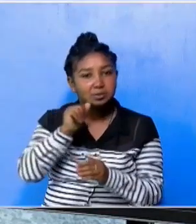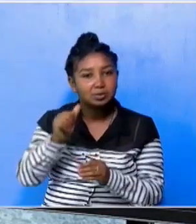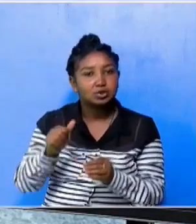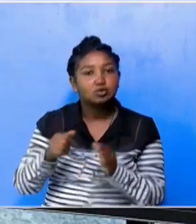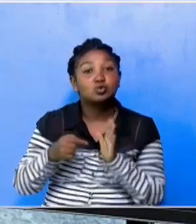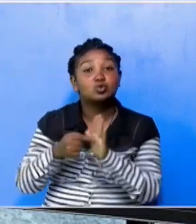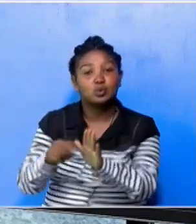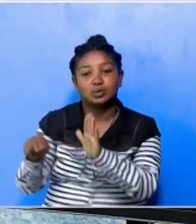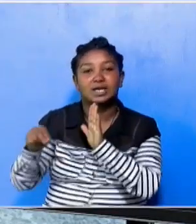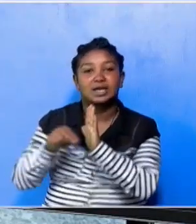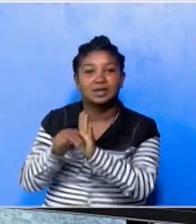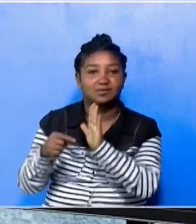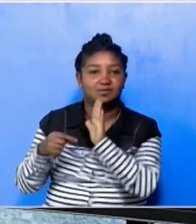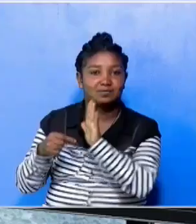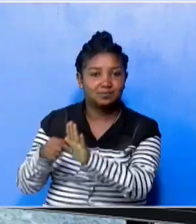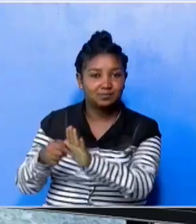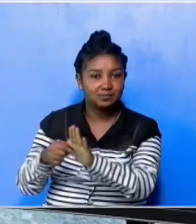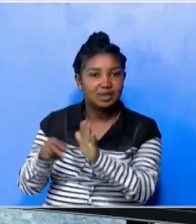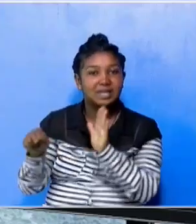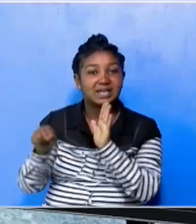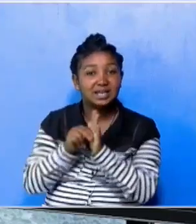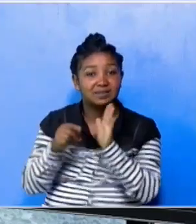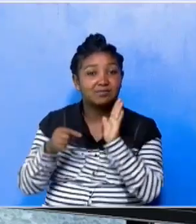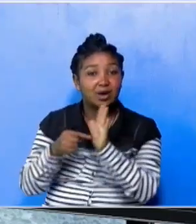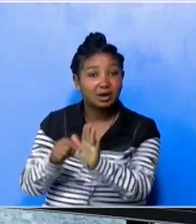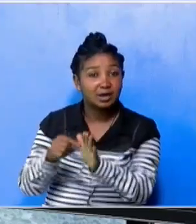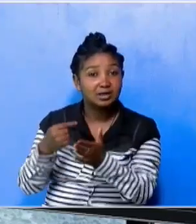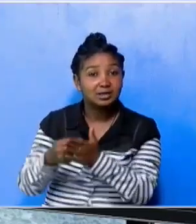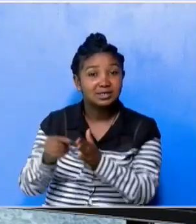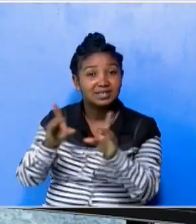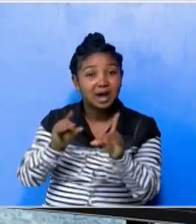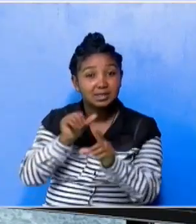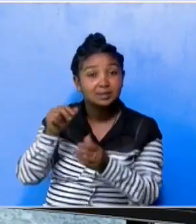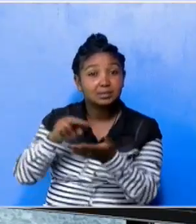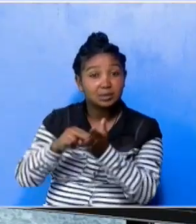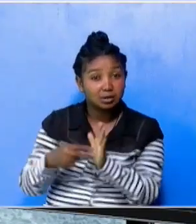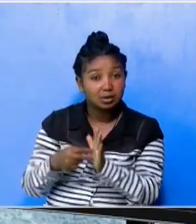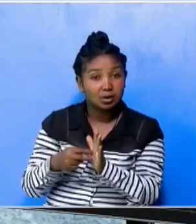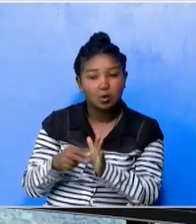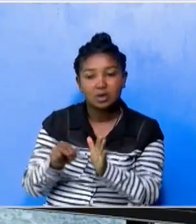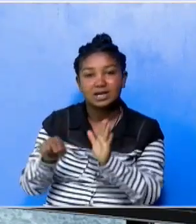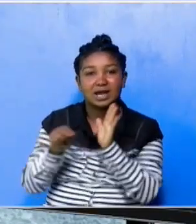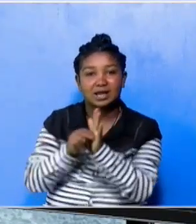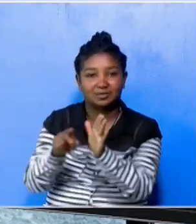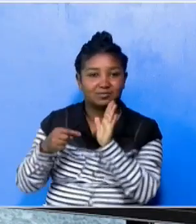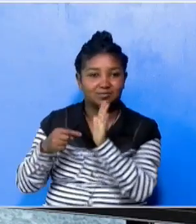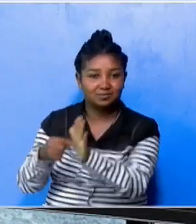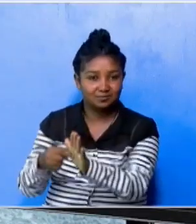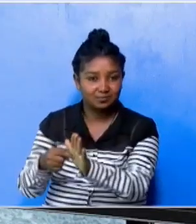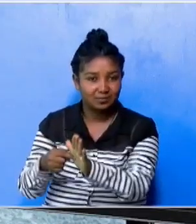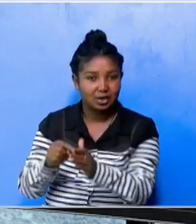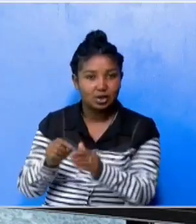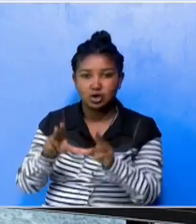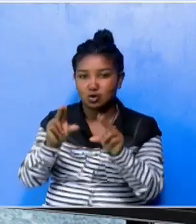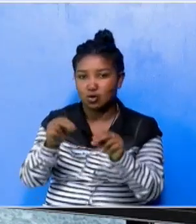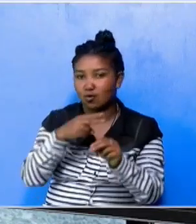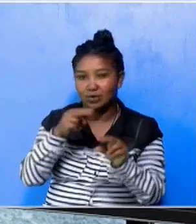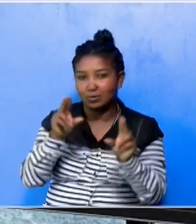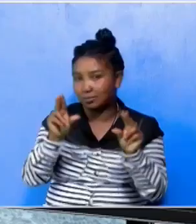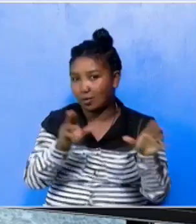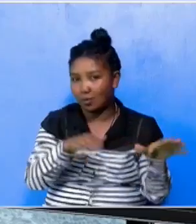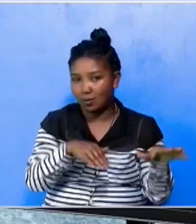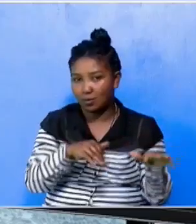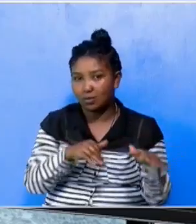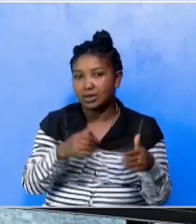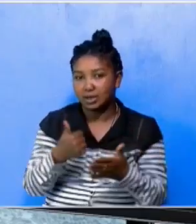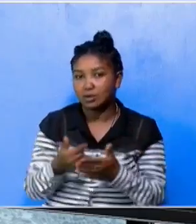negative marker, okay? It's a negative marker. We use here the word doesn't only for negative. There is no another function, okay?